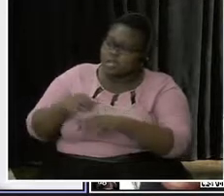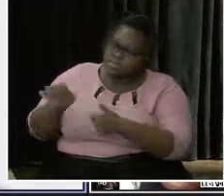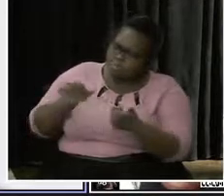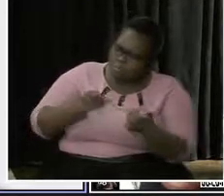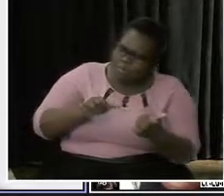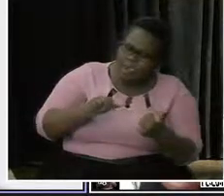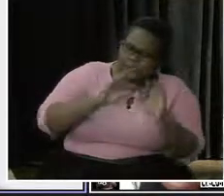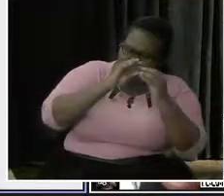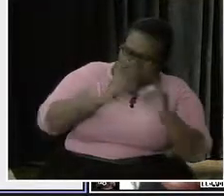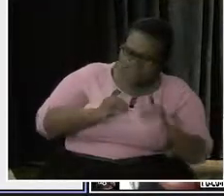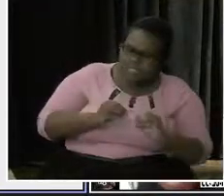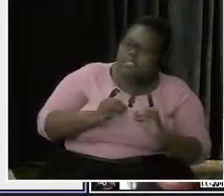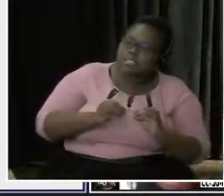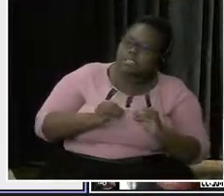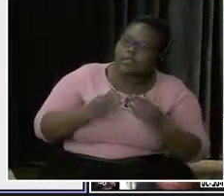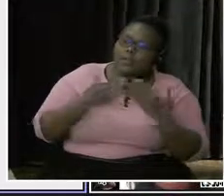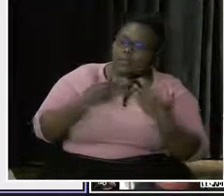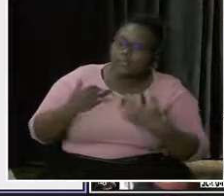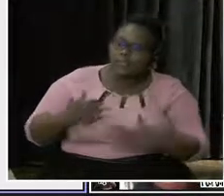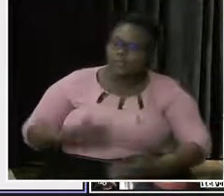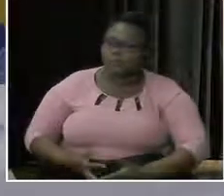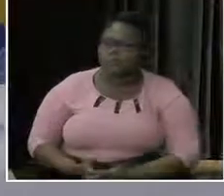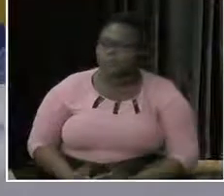and fix this. Thank you.